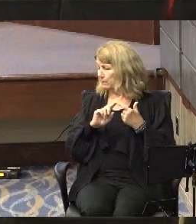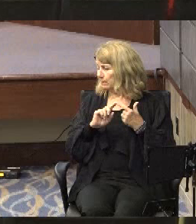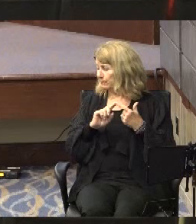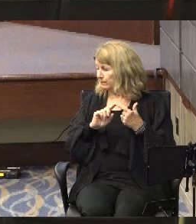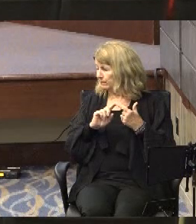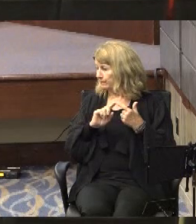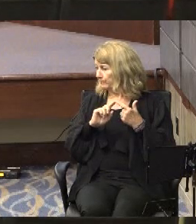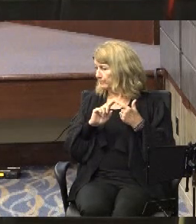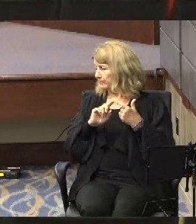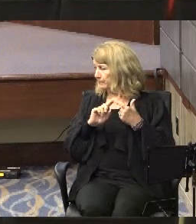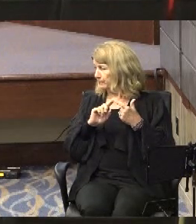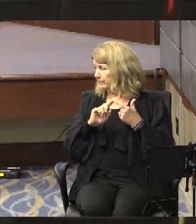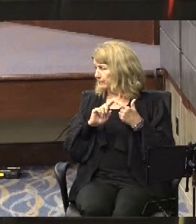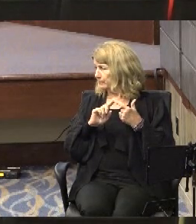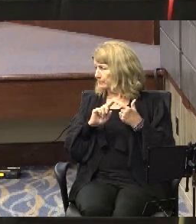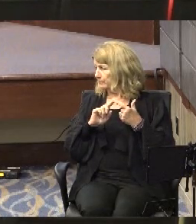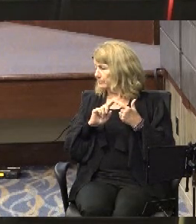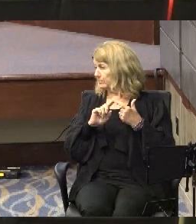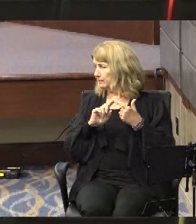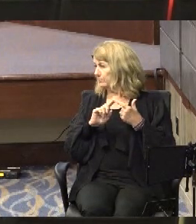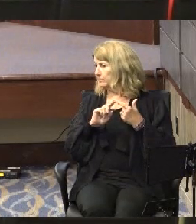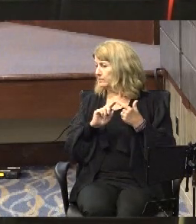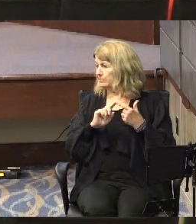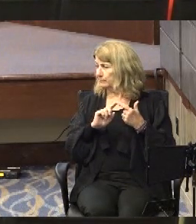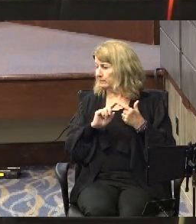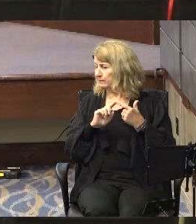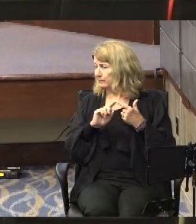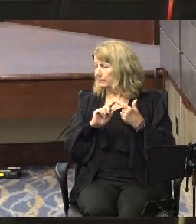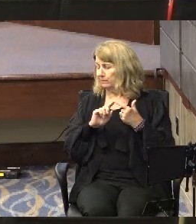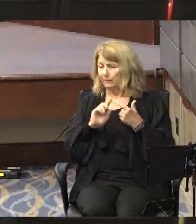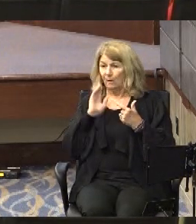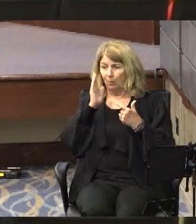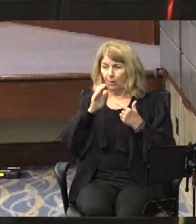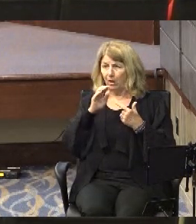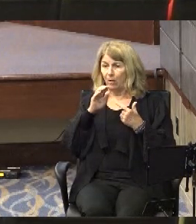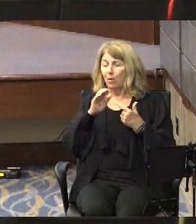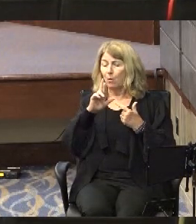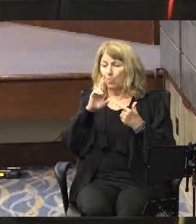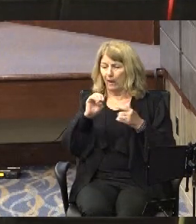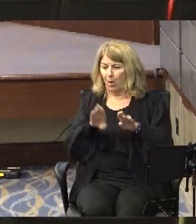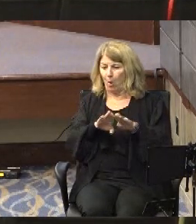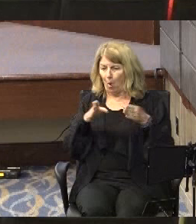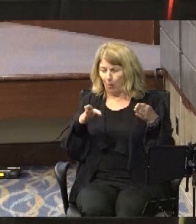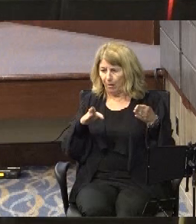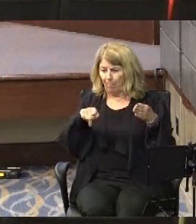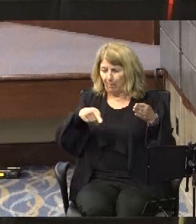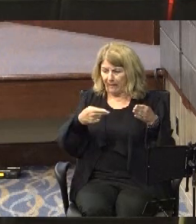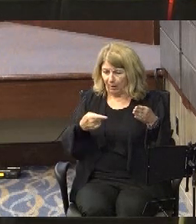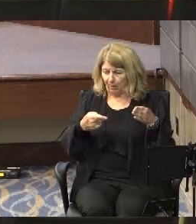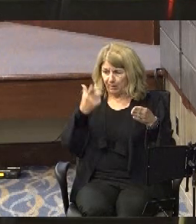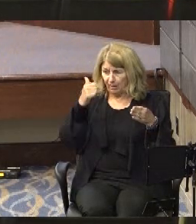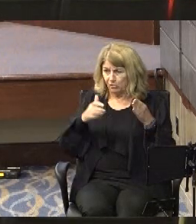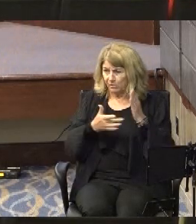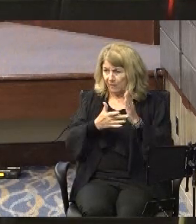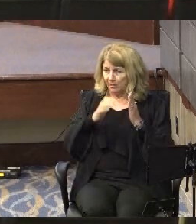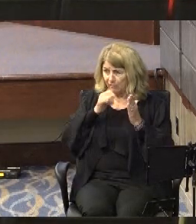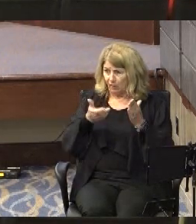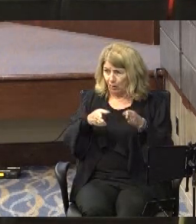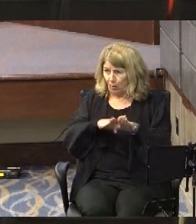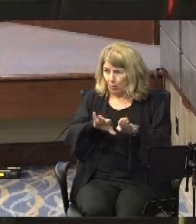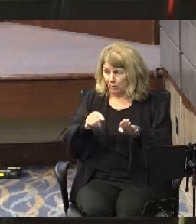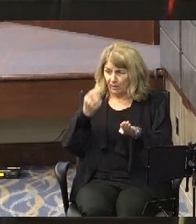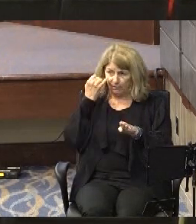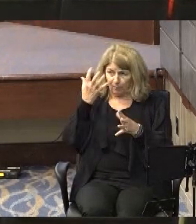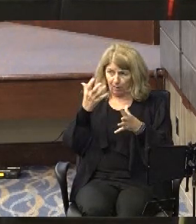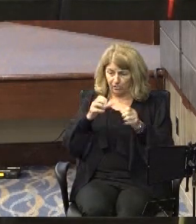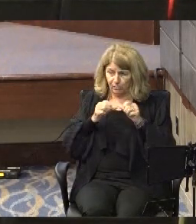the request for continuous? We would need to reopen the public hearing since you technically have closed it. If we want to